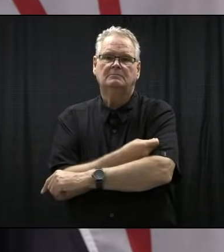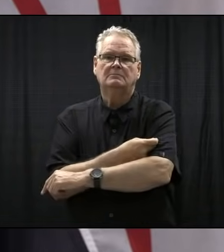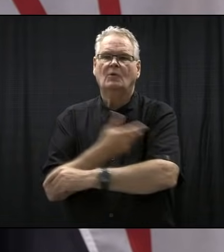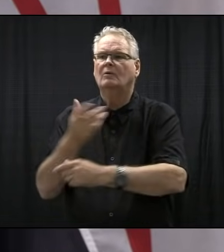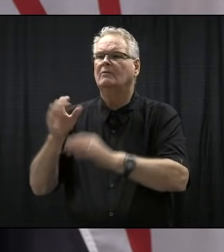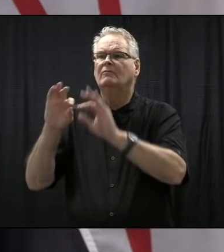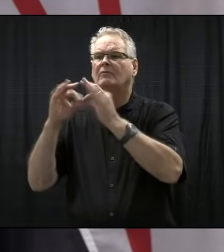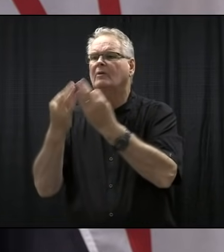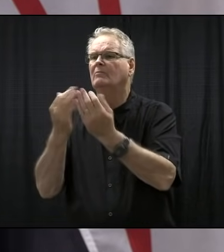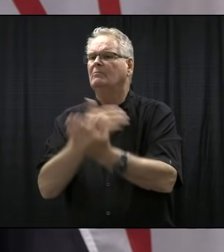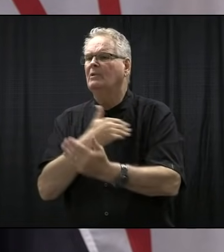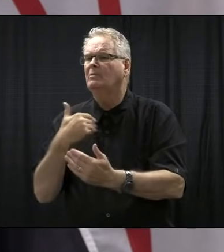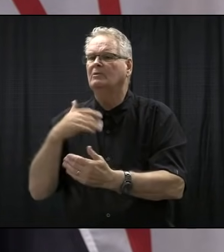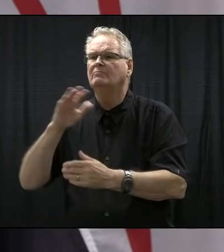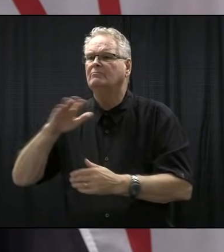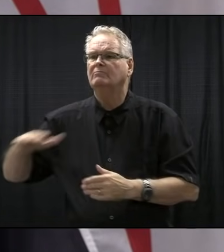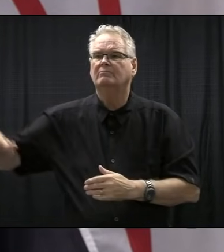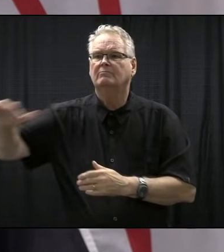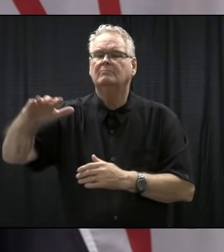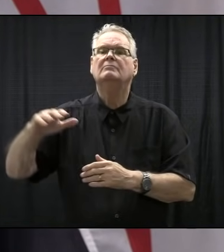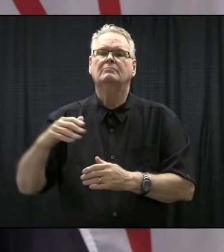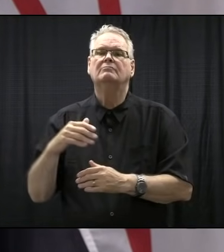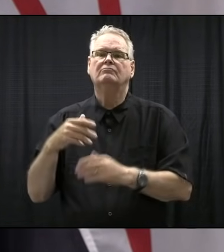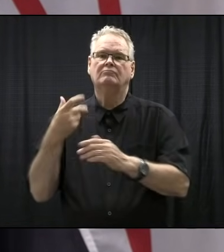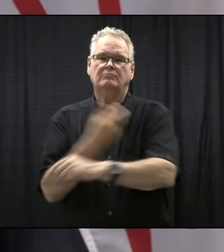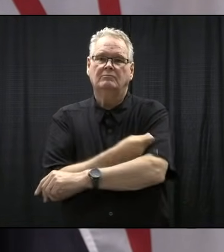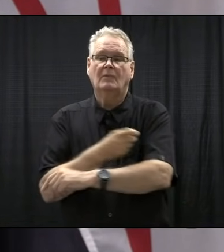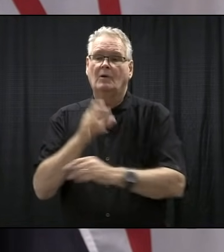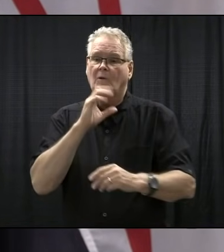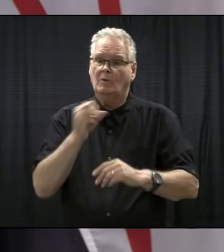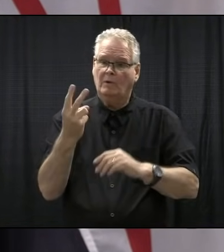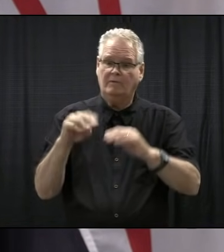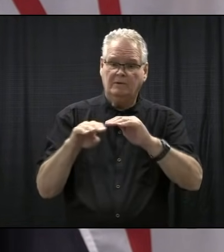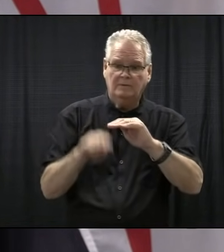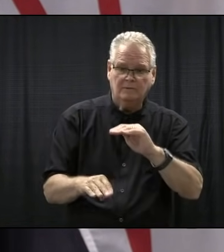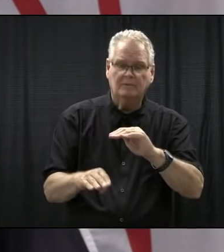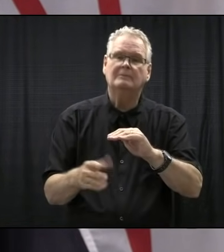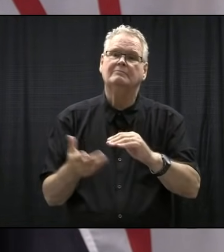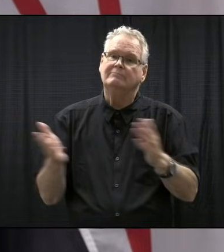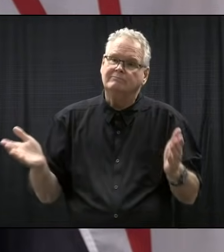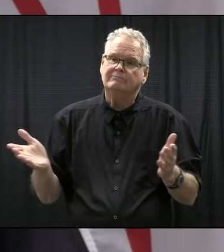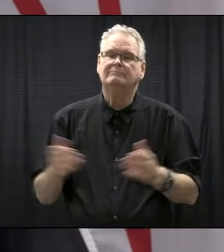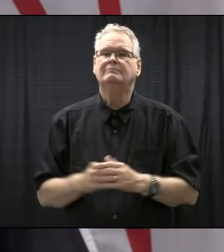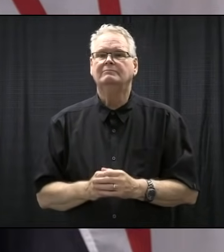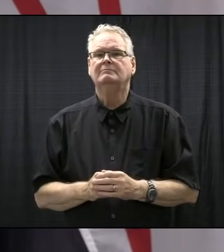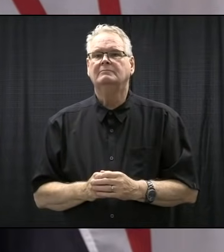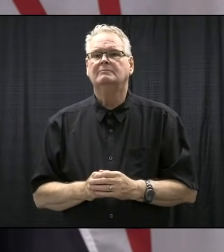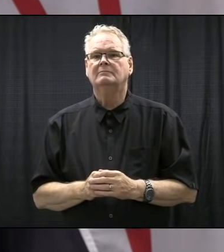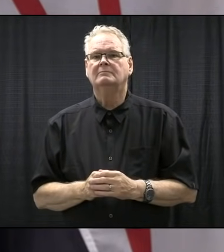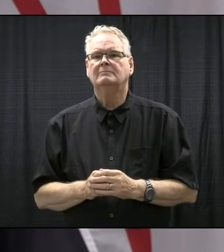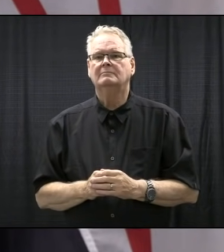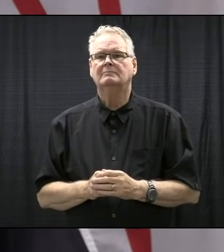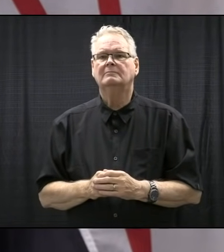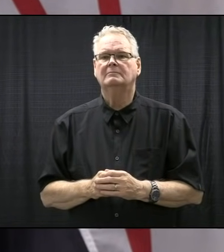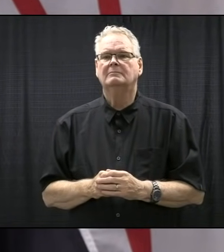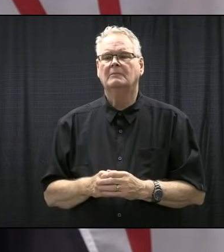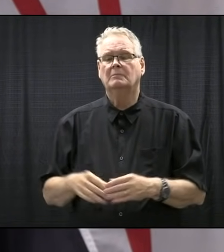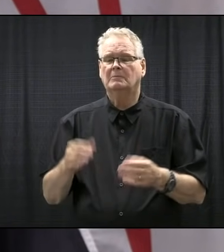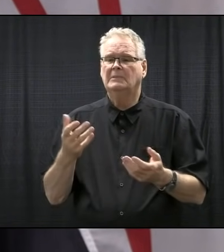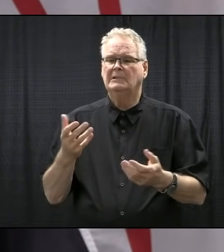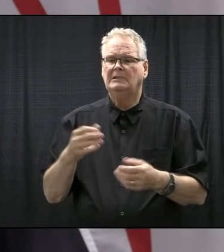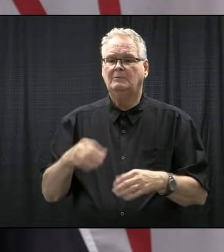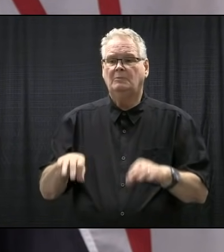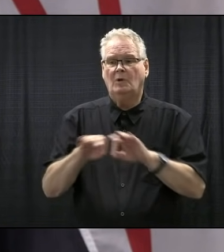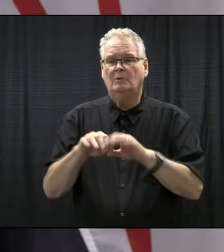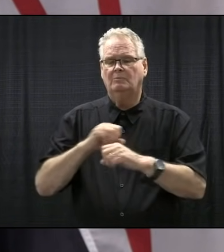to have as many students as we can fully protected for the start of the school year. And the U.S. is